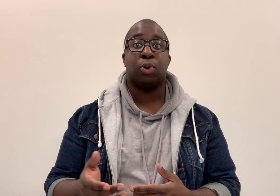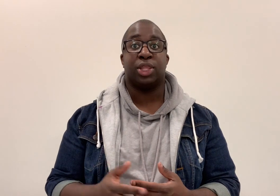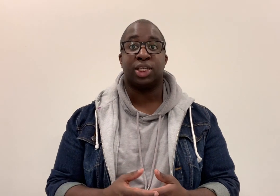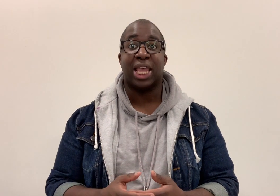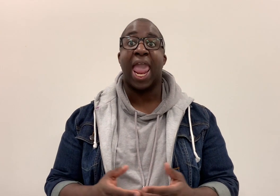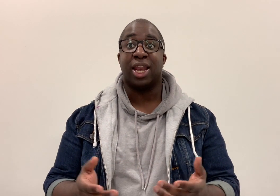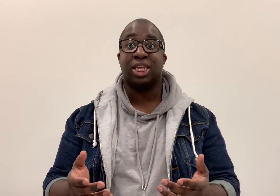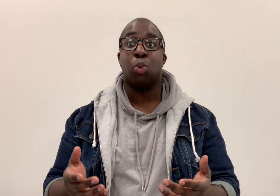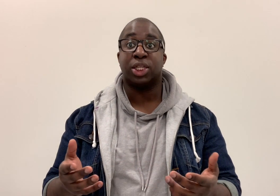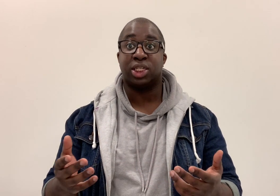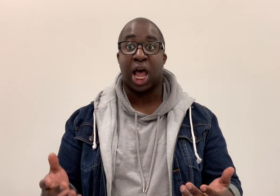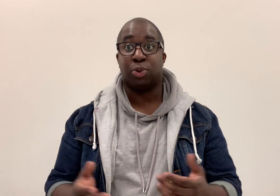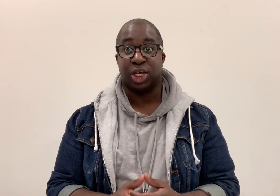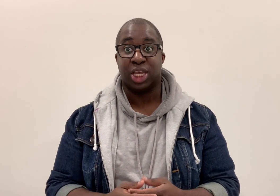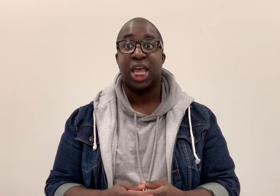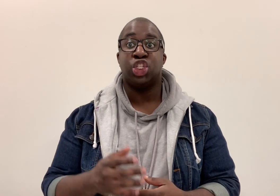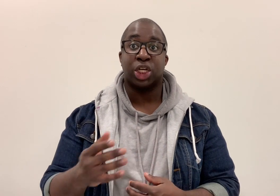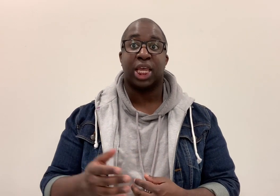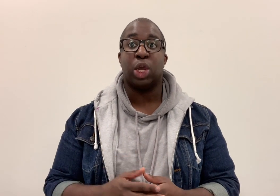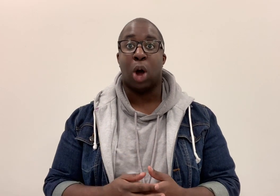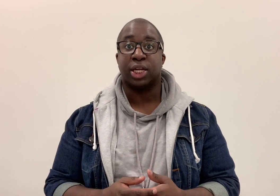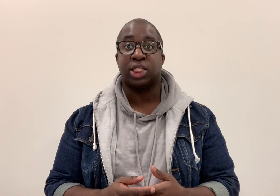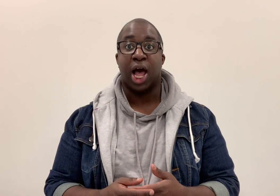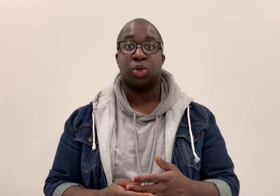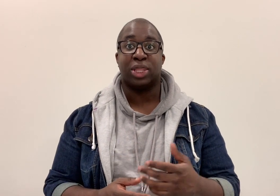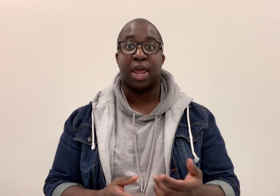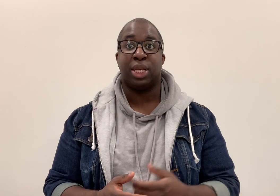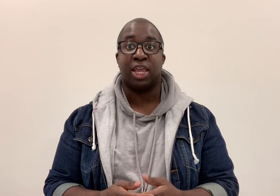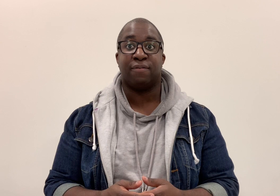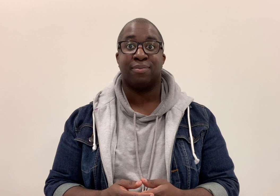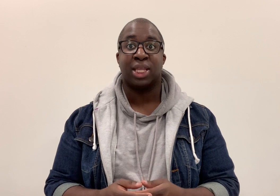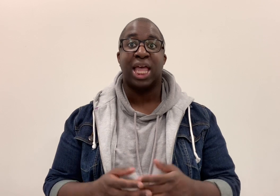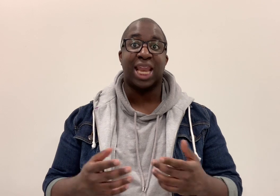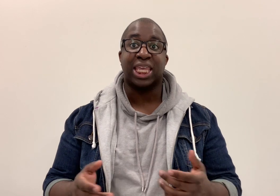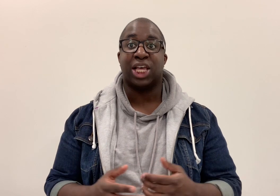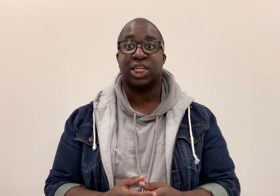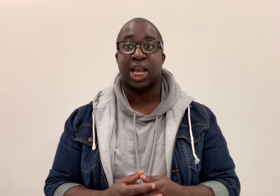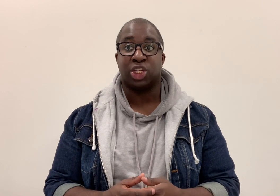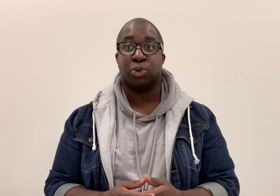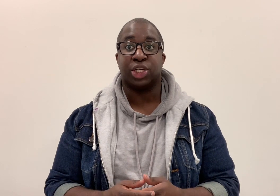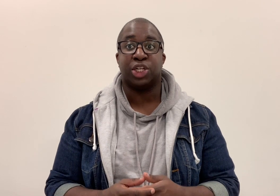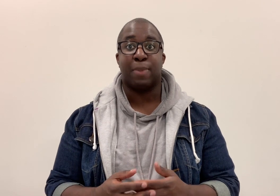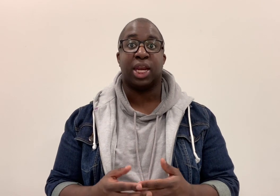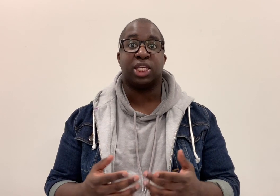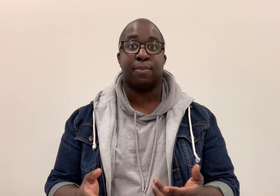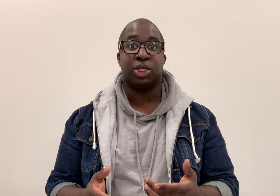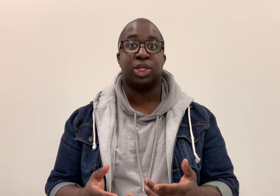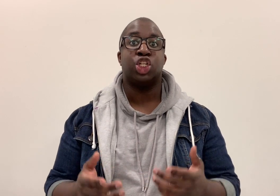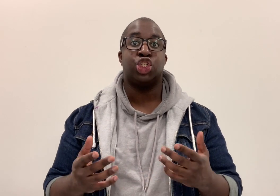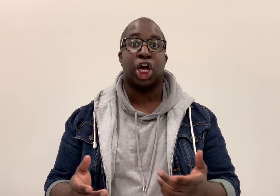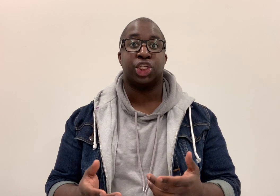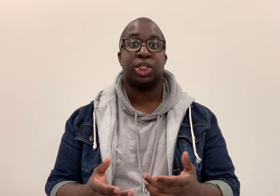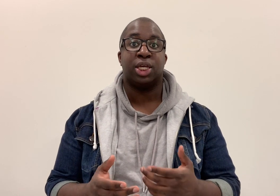to walk with us, and he wants to talk with us, just like he walked and talked with Adam and Eve. Nothing else in God's creation is made in his